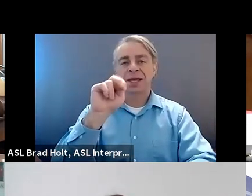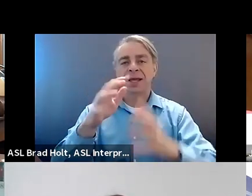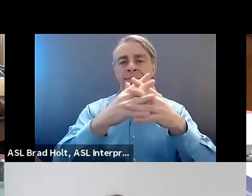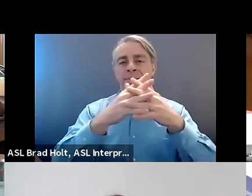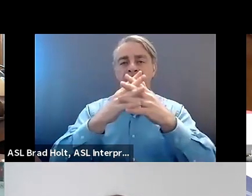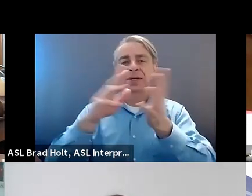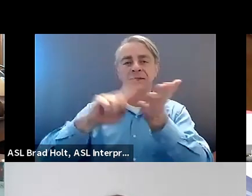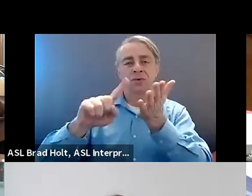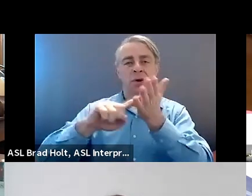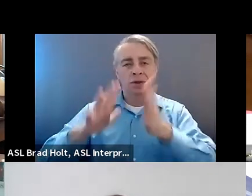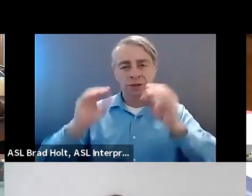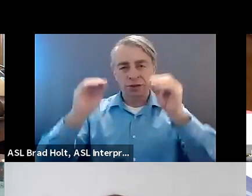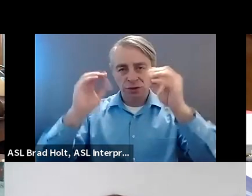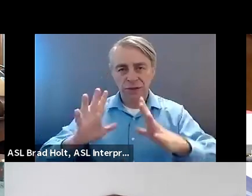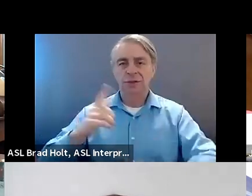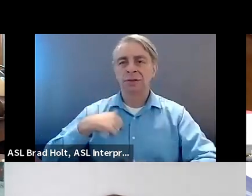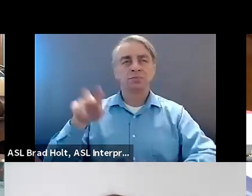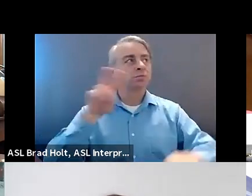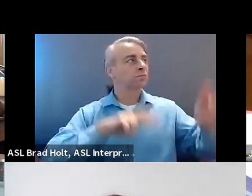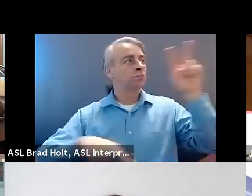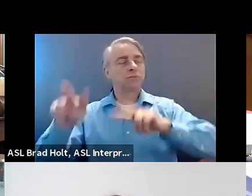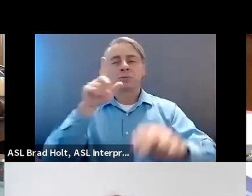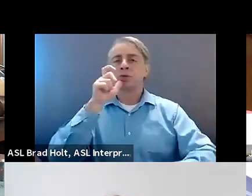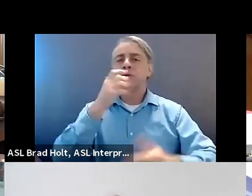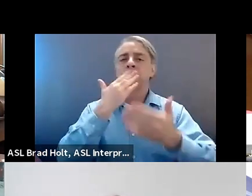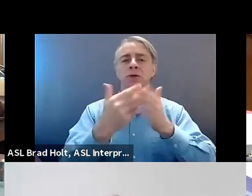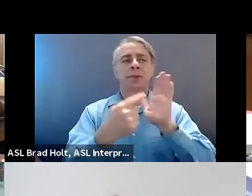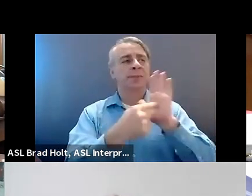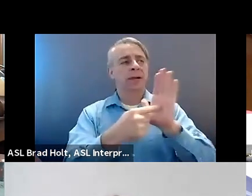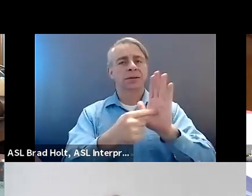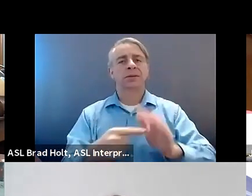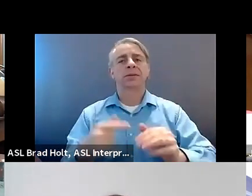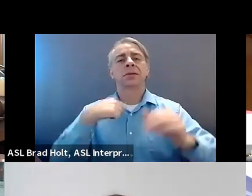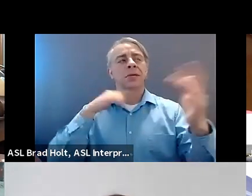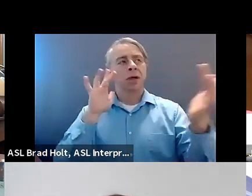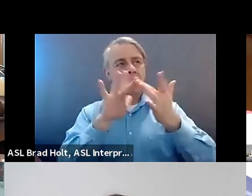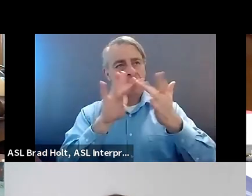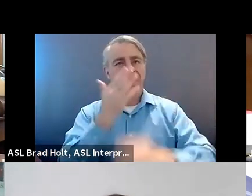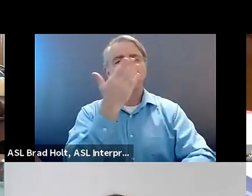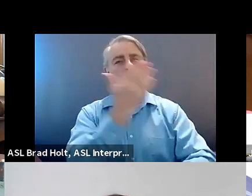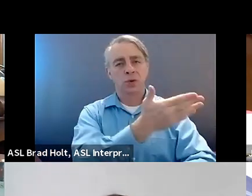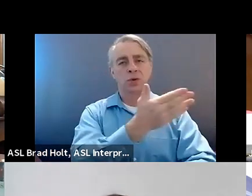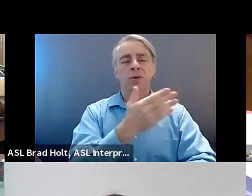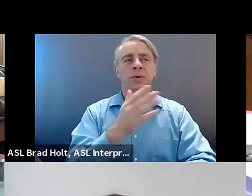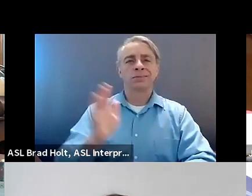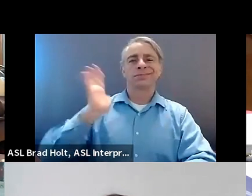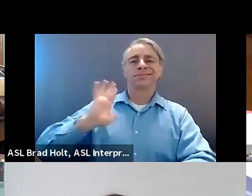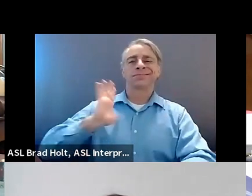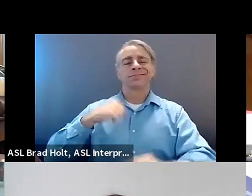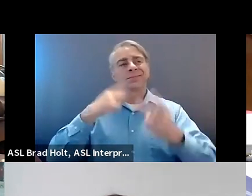universities who were models for excellence. I reached out to you on a visit to Teachers